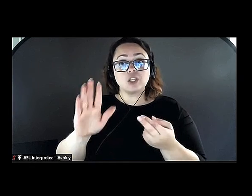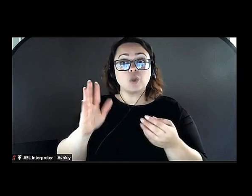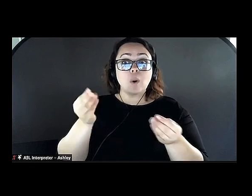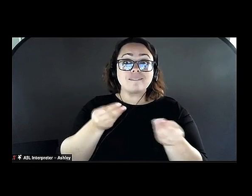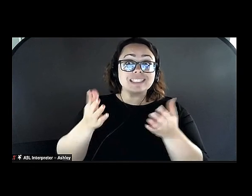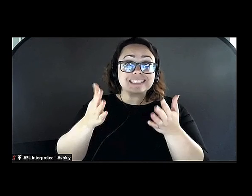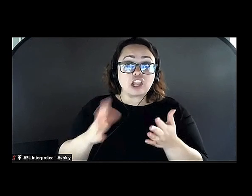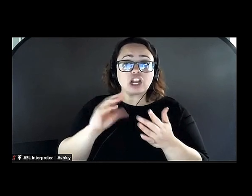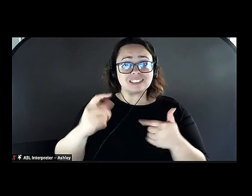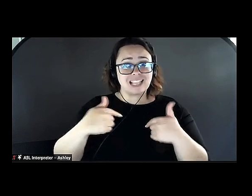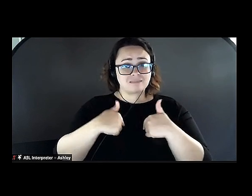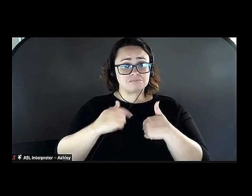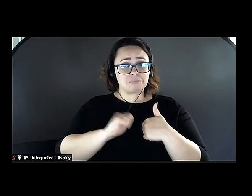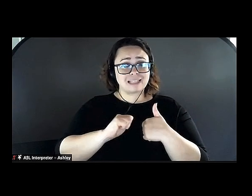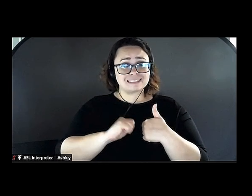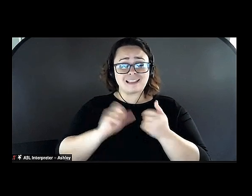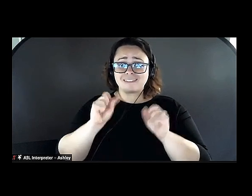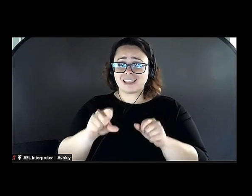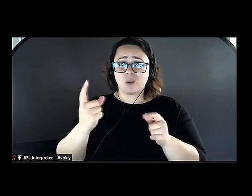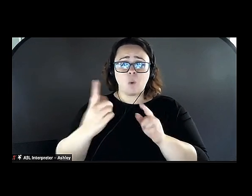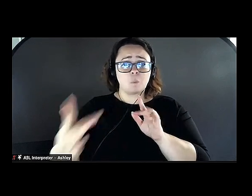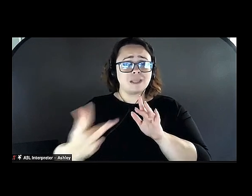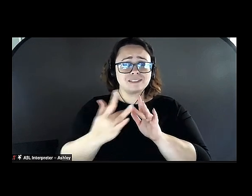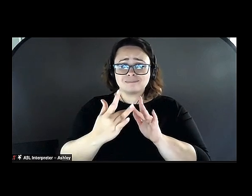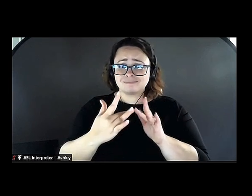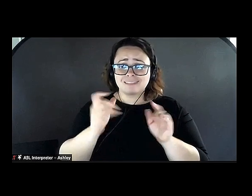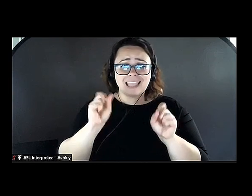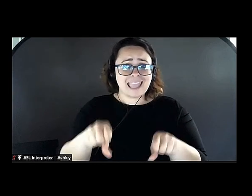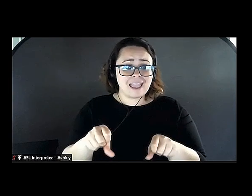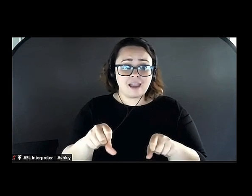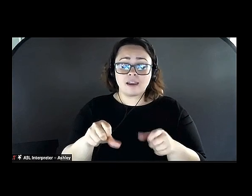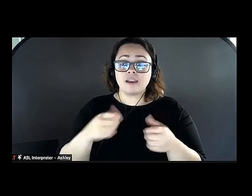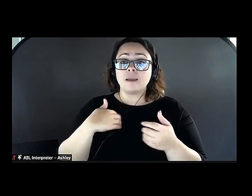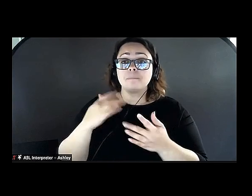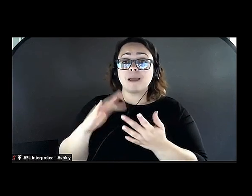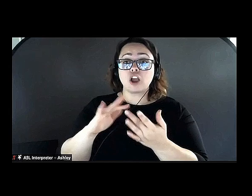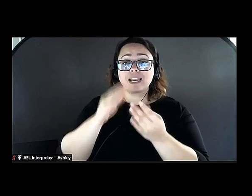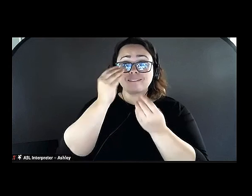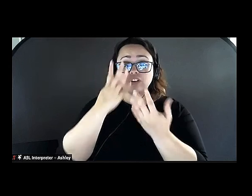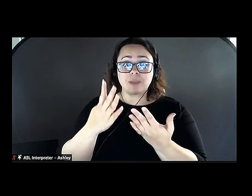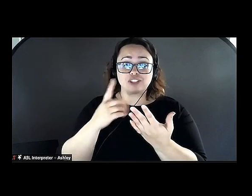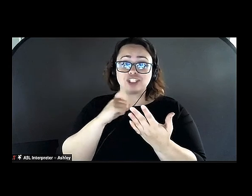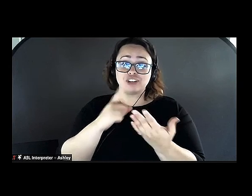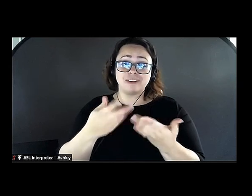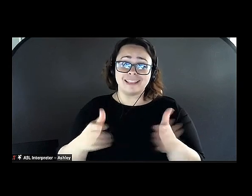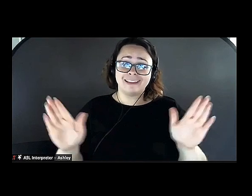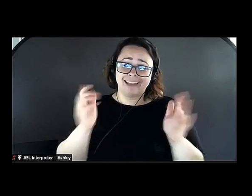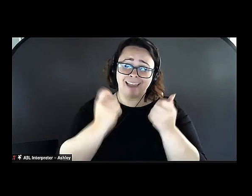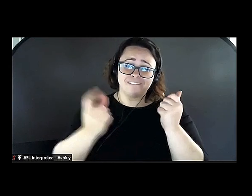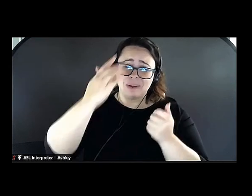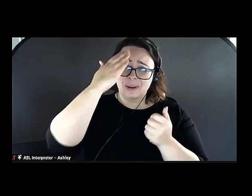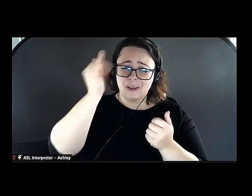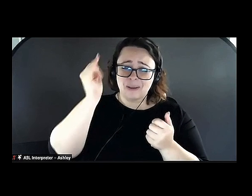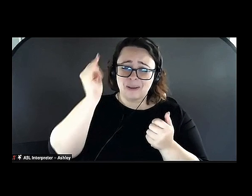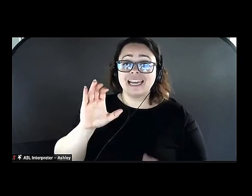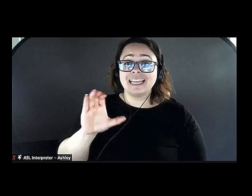specifically myself, can always be a resource to you. My contact information is pretty widely known. I'm